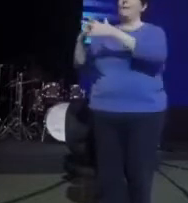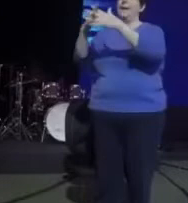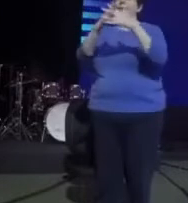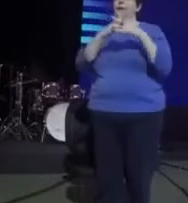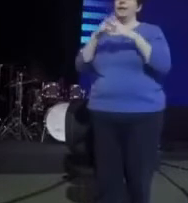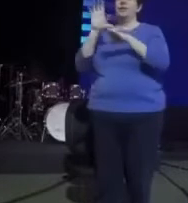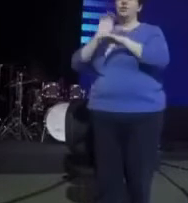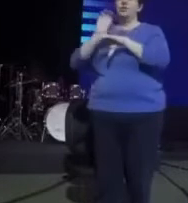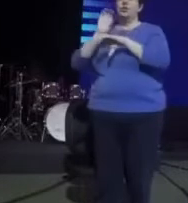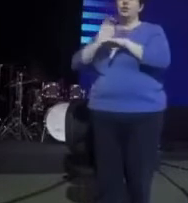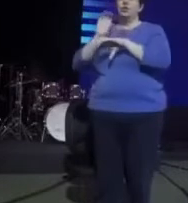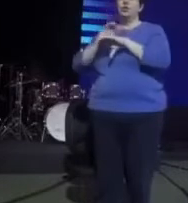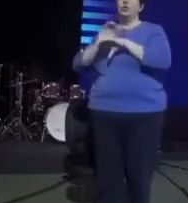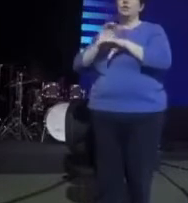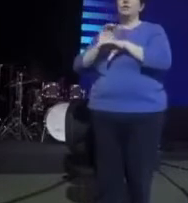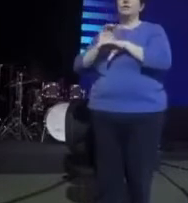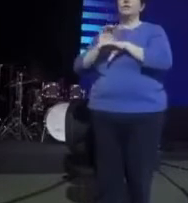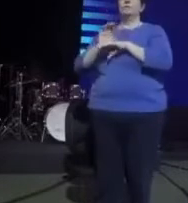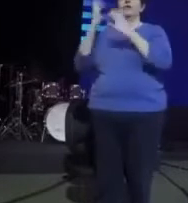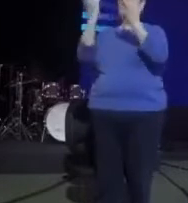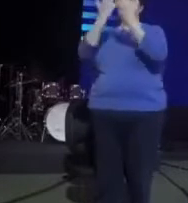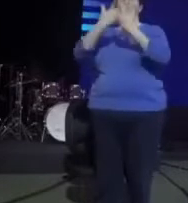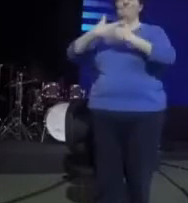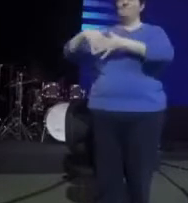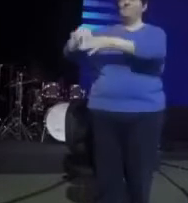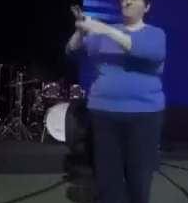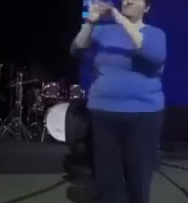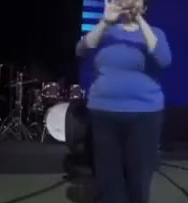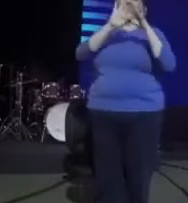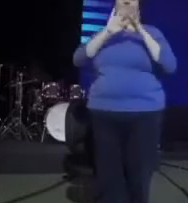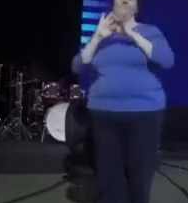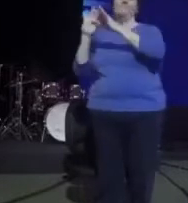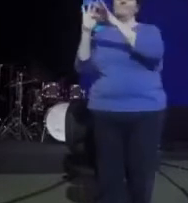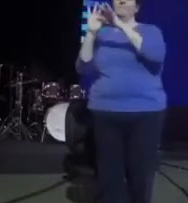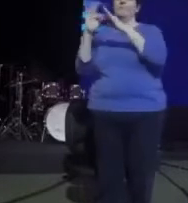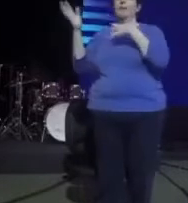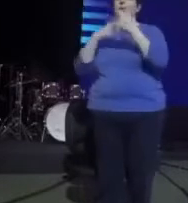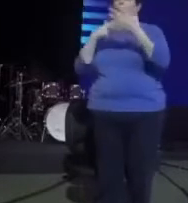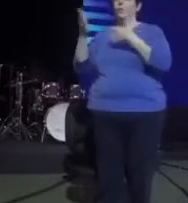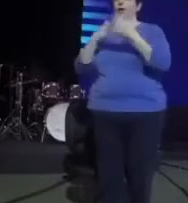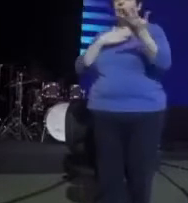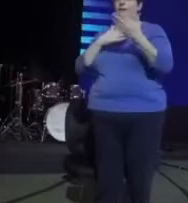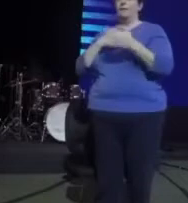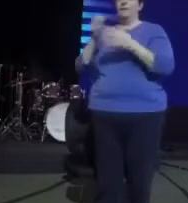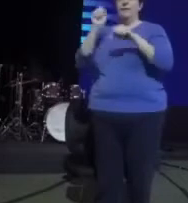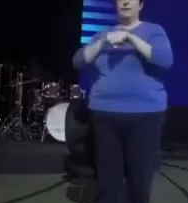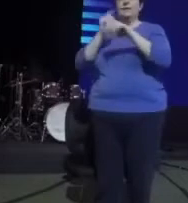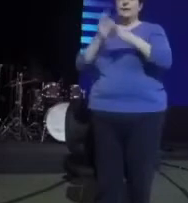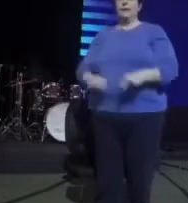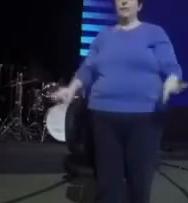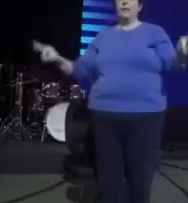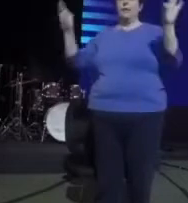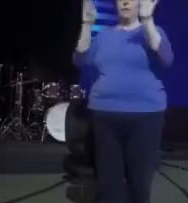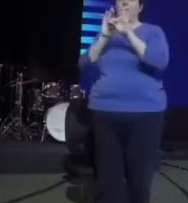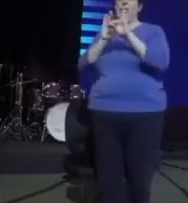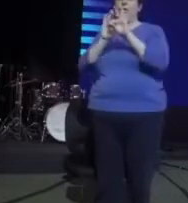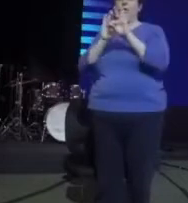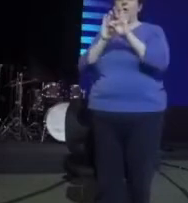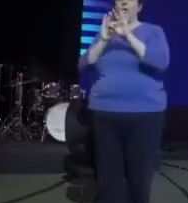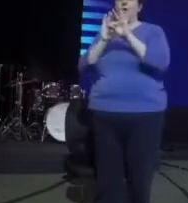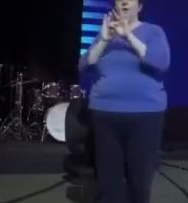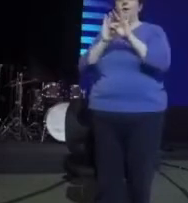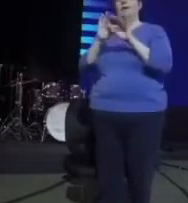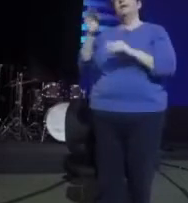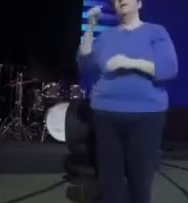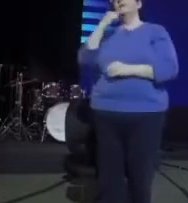American churches by this whatever it is that's floating around. I'm not even going to repeat its name. It's not even worthy to repeat its name. And can I